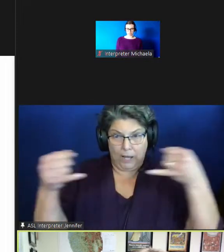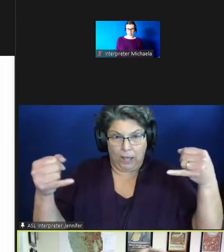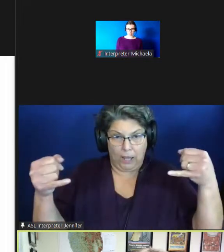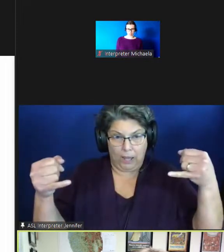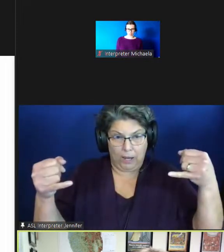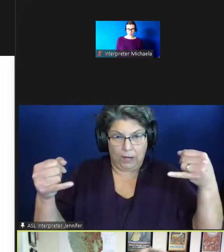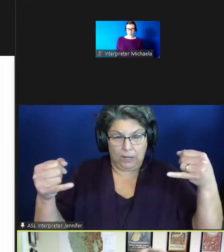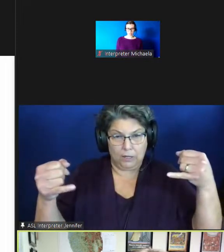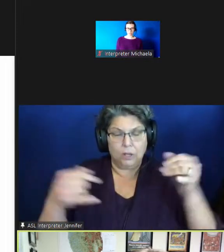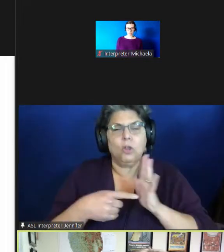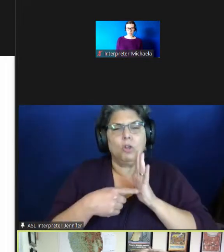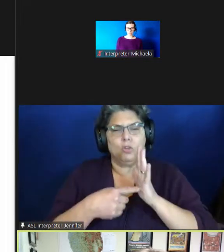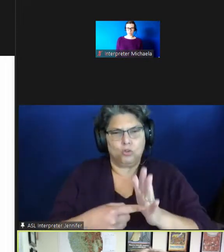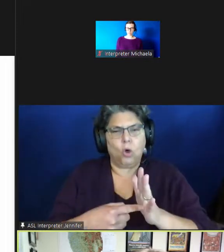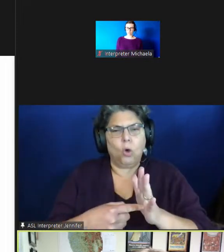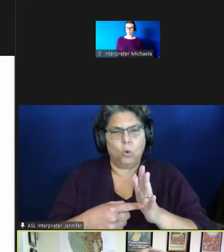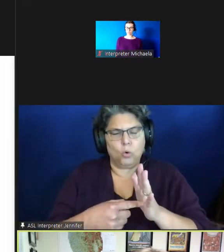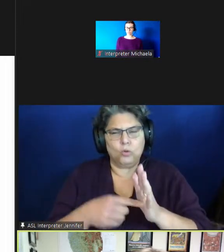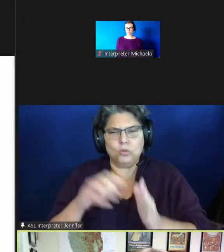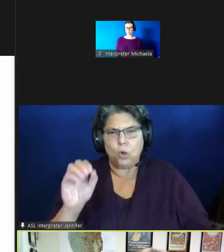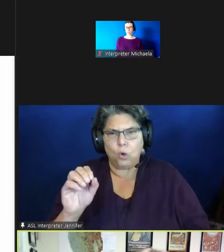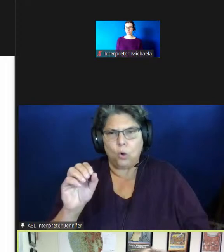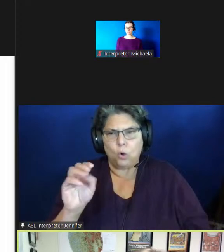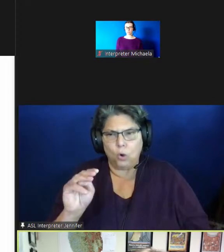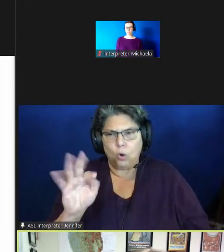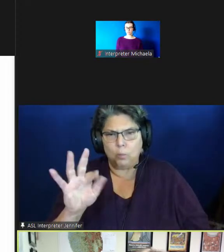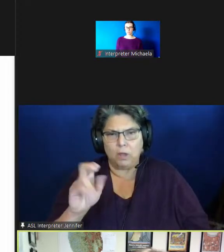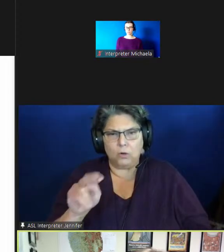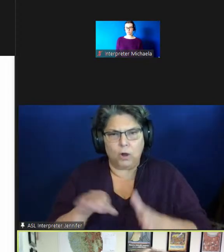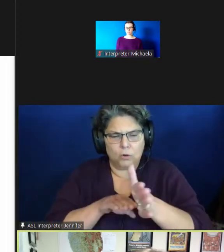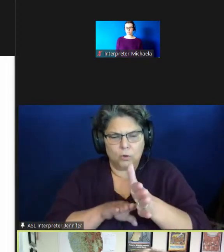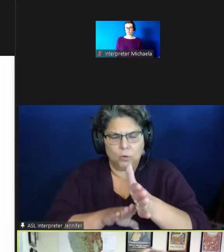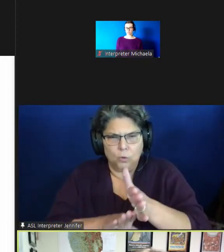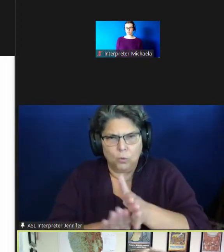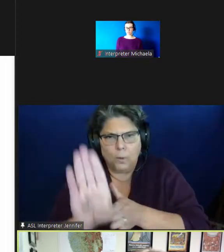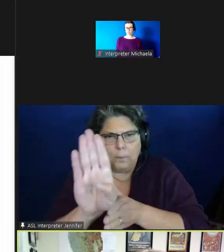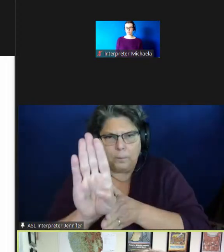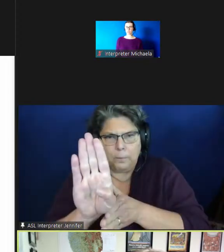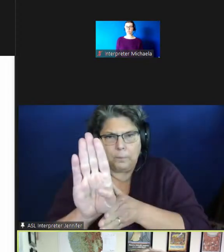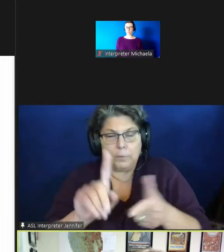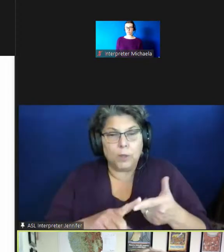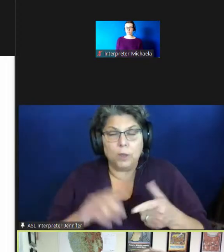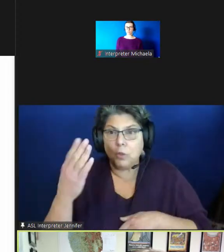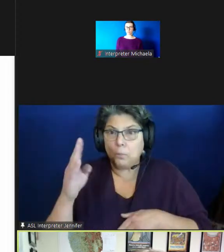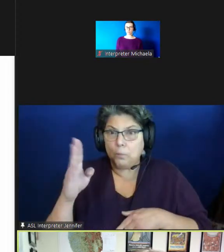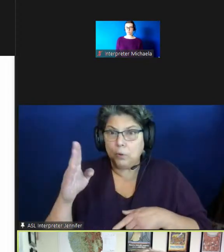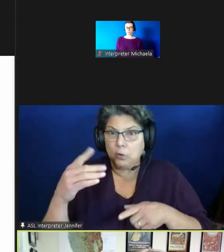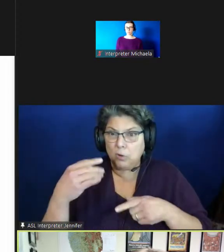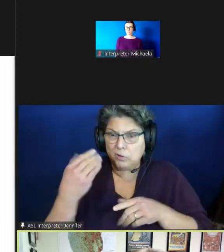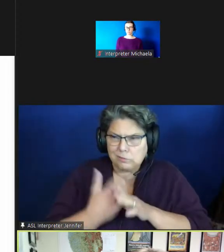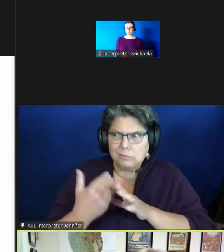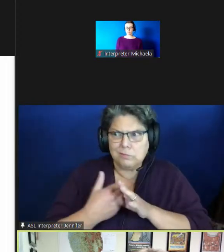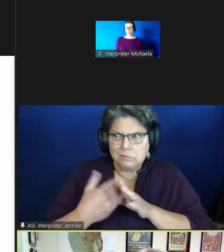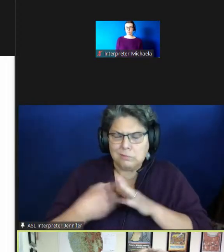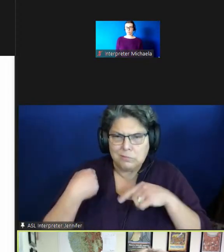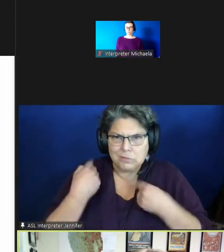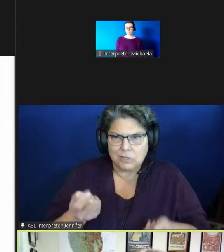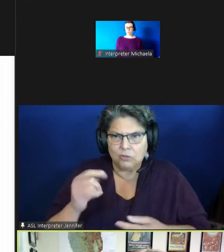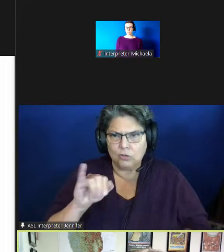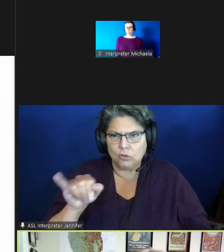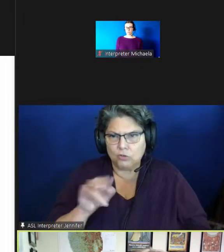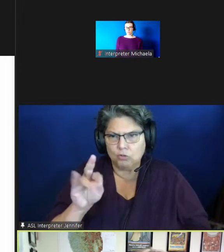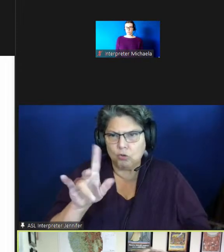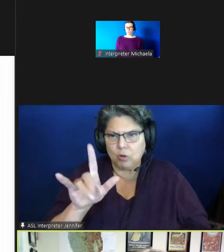ascent of Omicron, and the blue, which we've been bothered by since last July, and of course much more